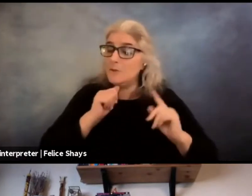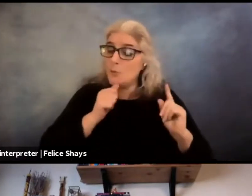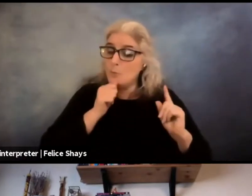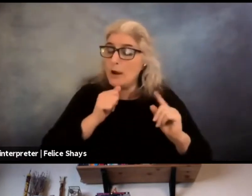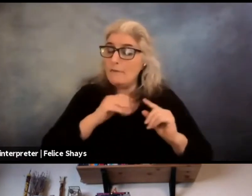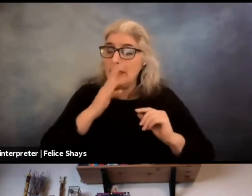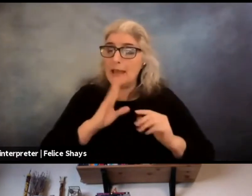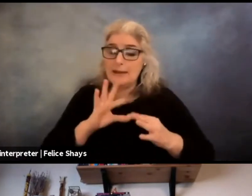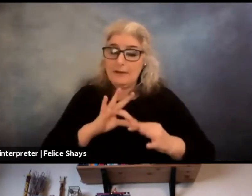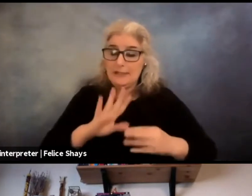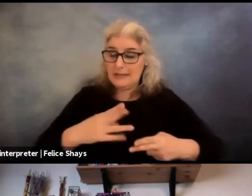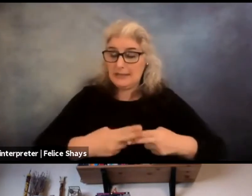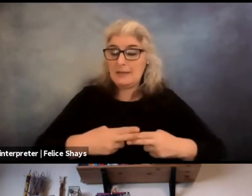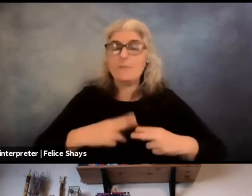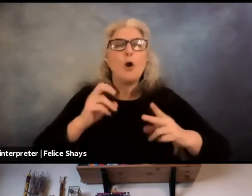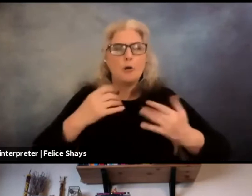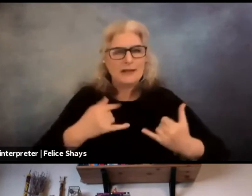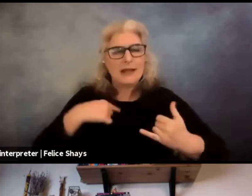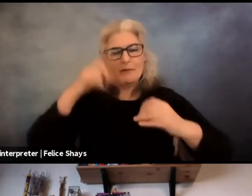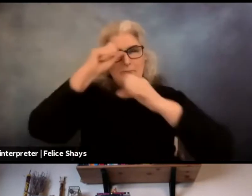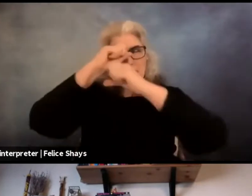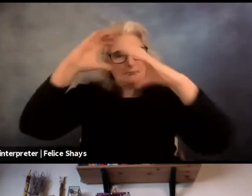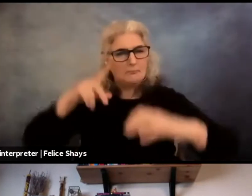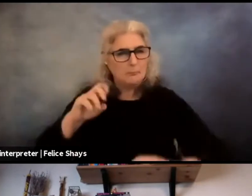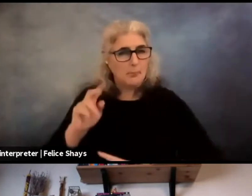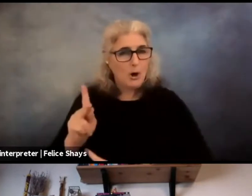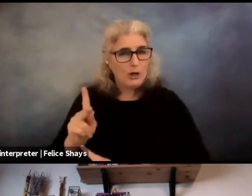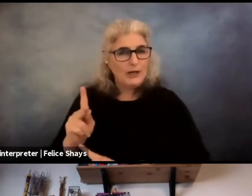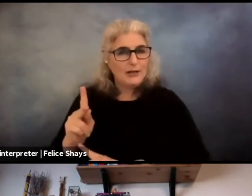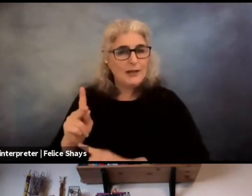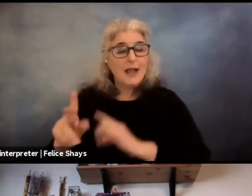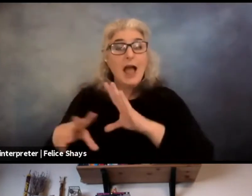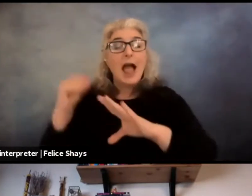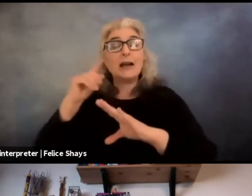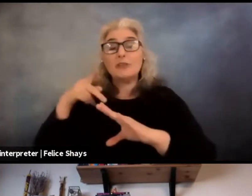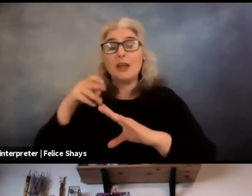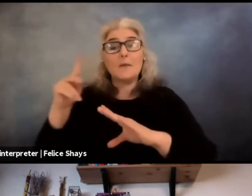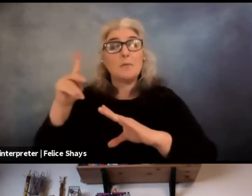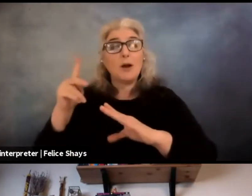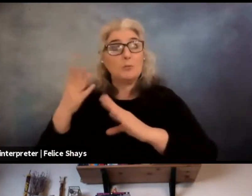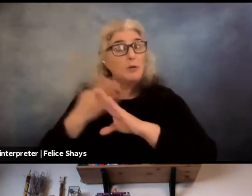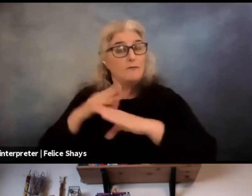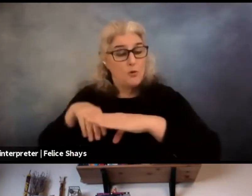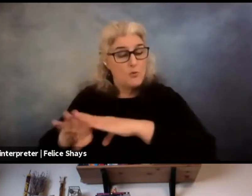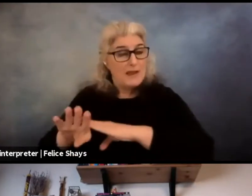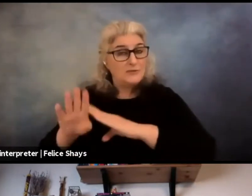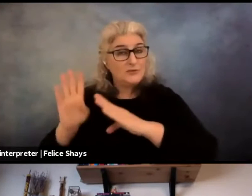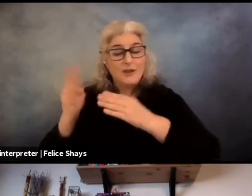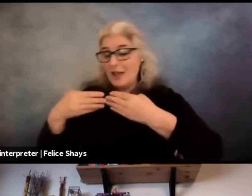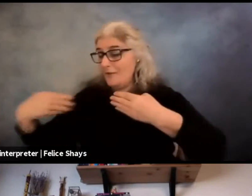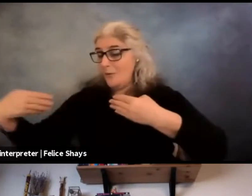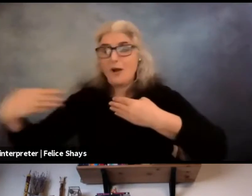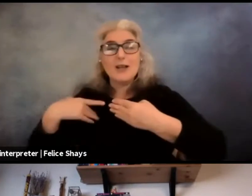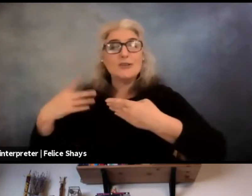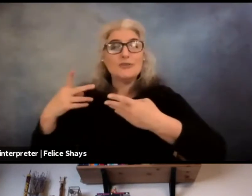so picturing a park, and outside the park, there's a sign with rules. So they're very short rules. They're